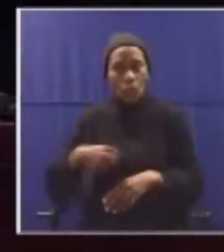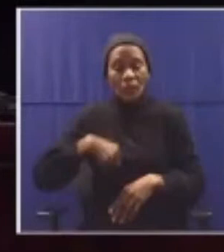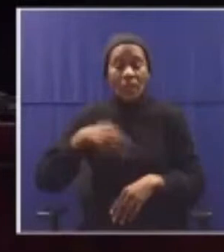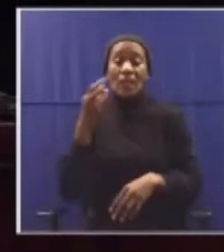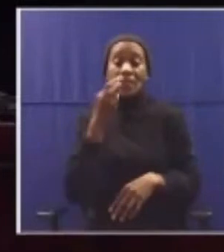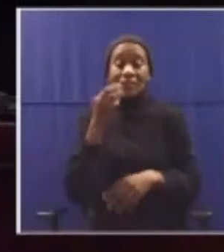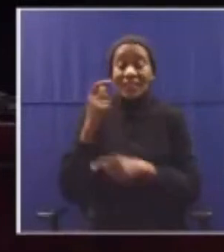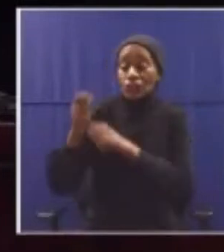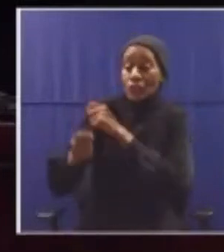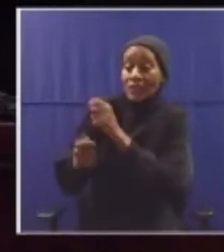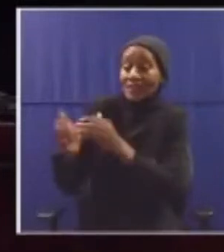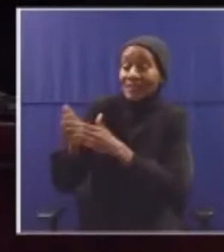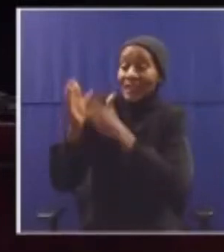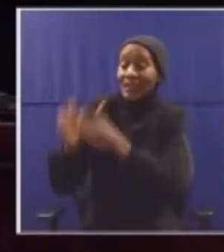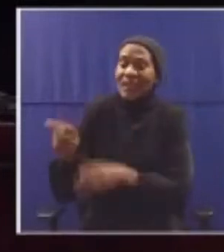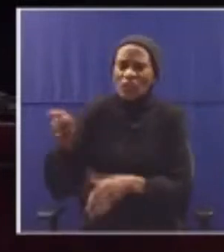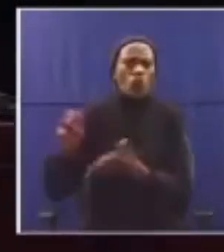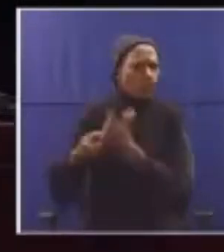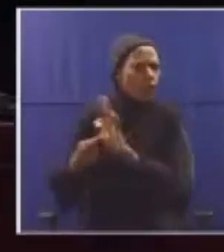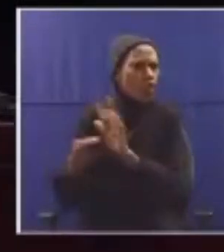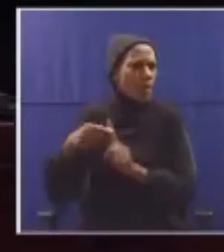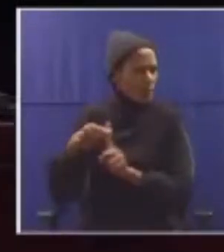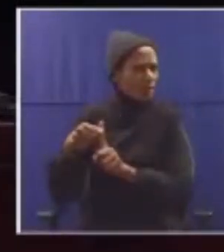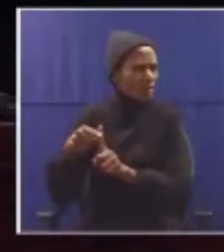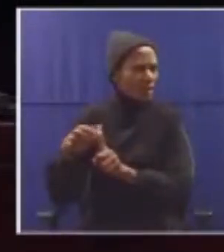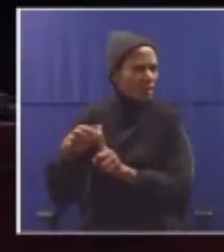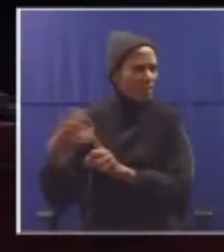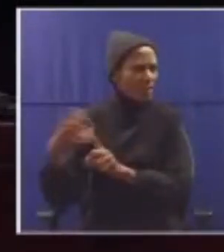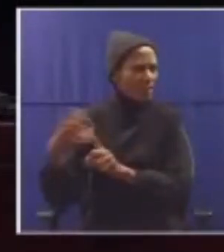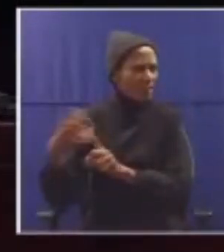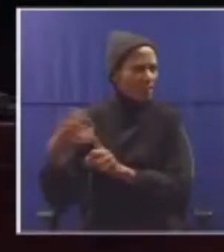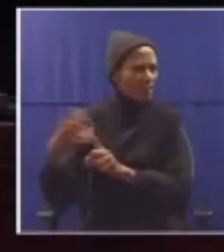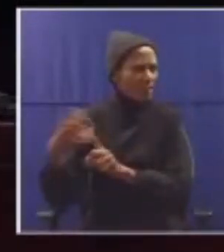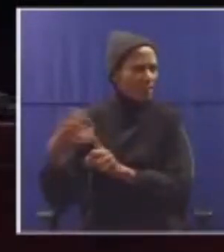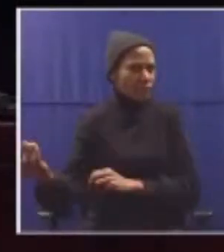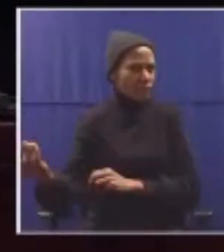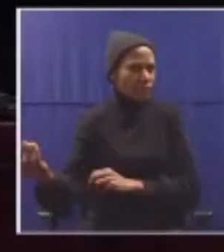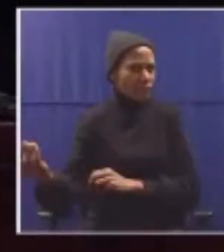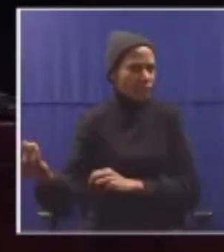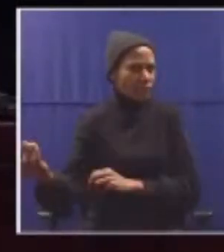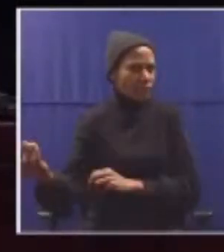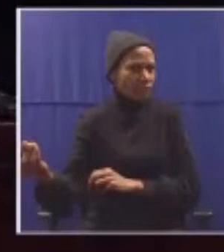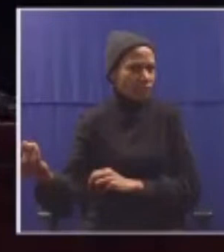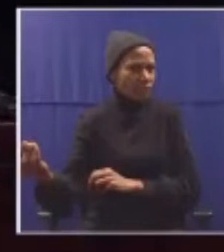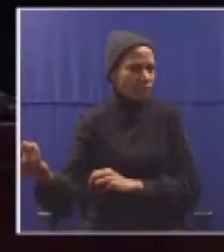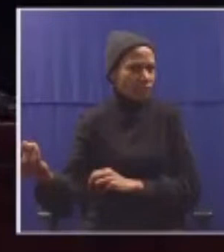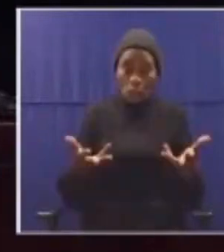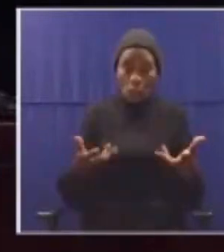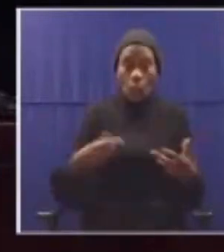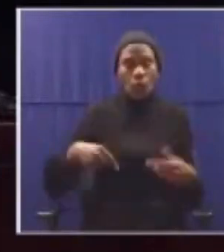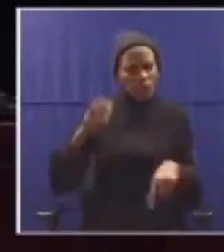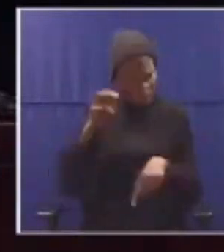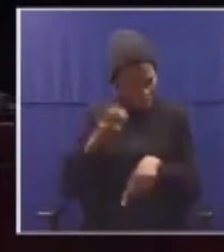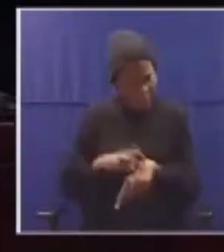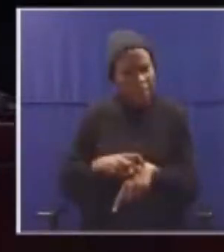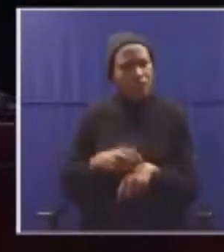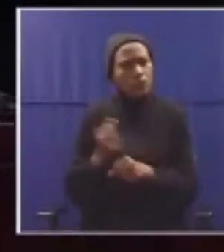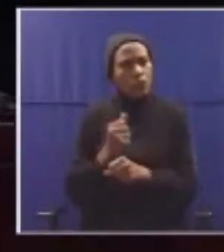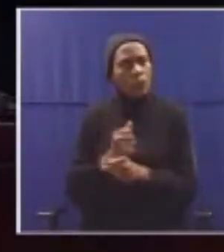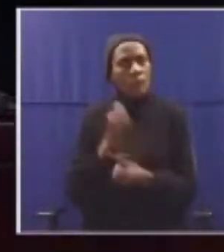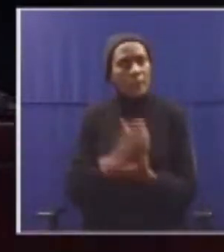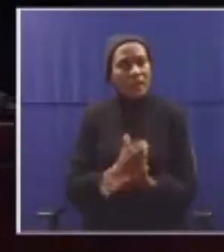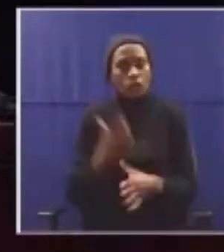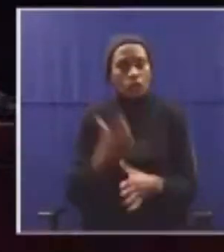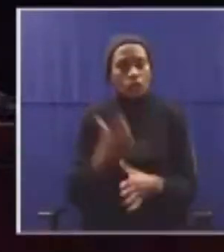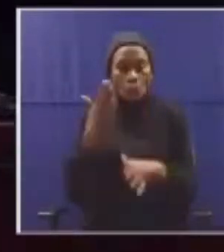a positive role to play as we speak where they are. And therefore you need to make sure you